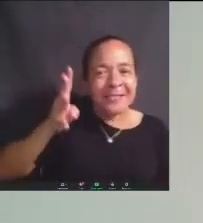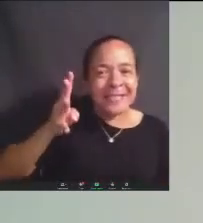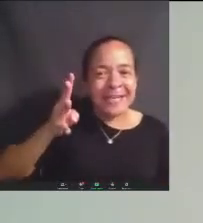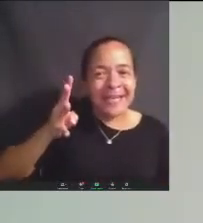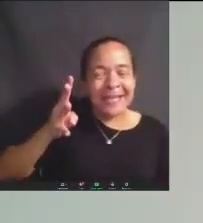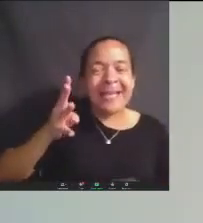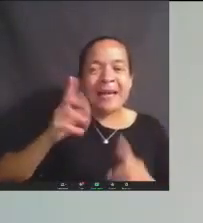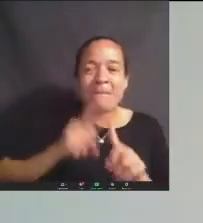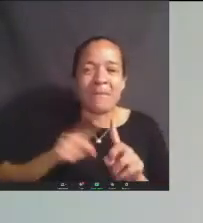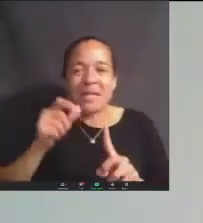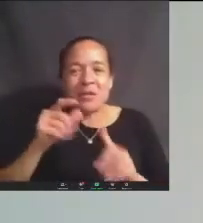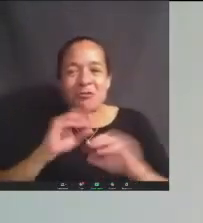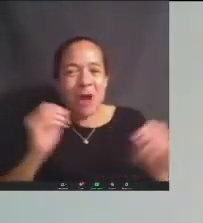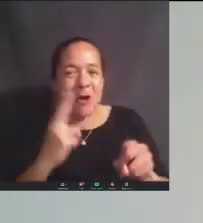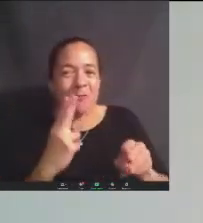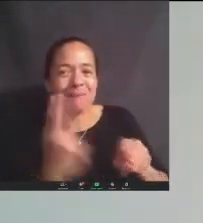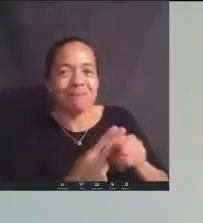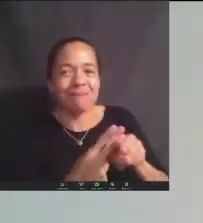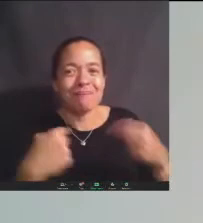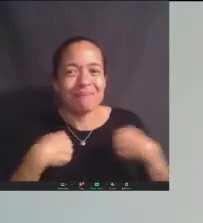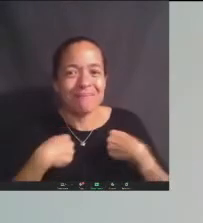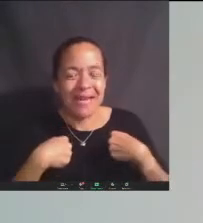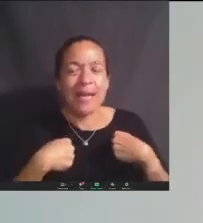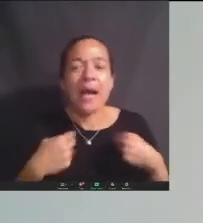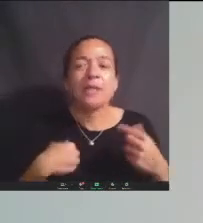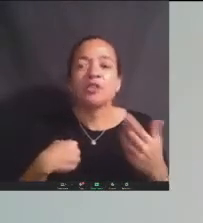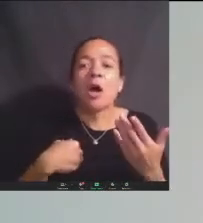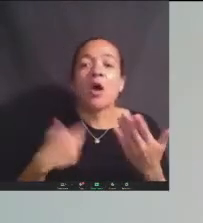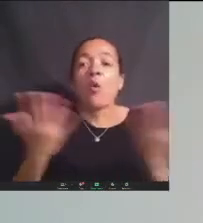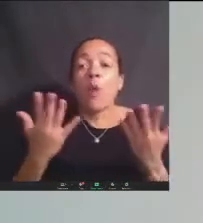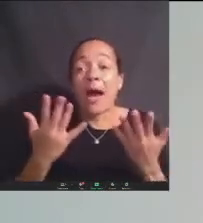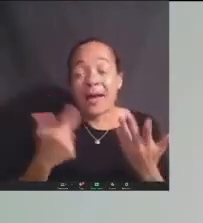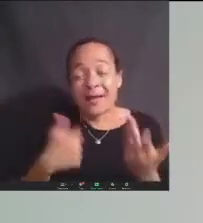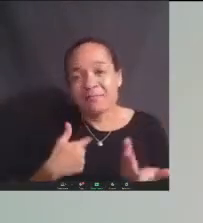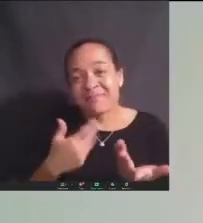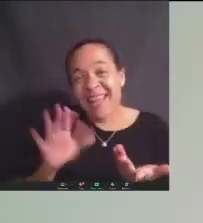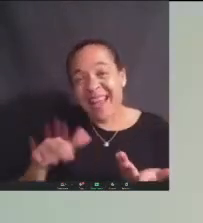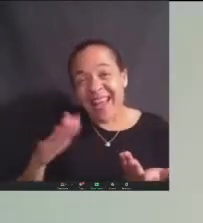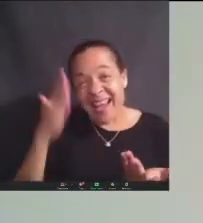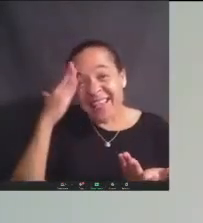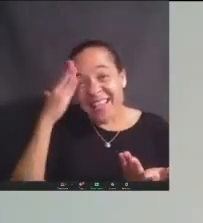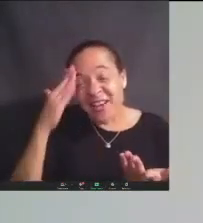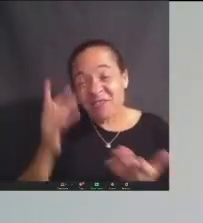you is, I know you, I feel you, and here's the thing. We're